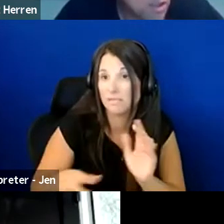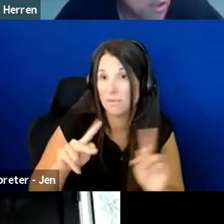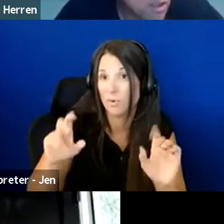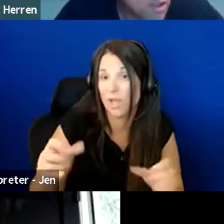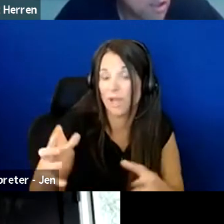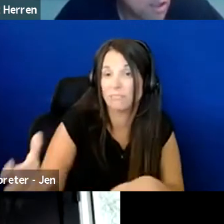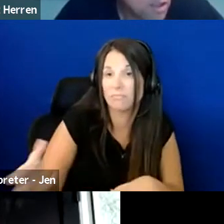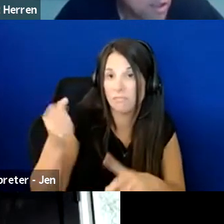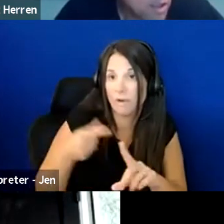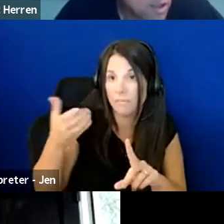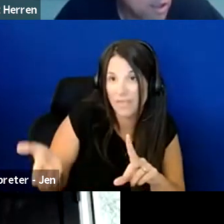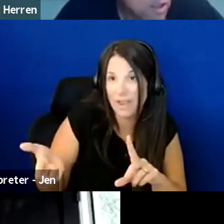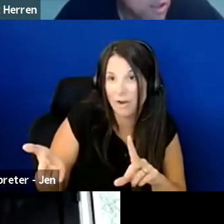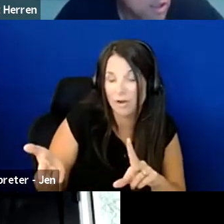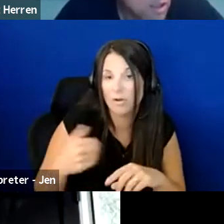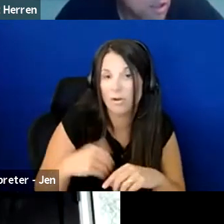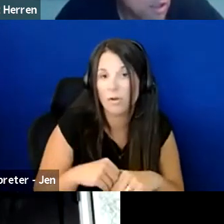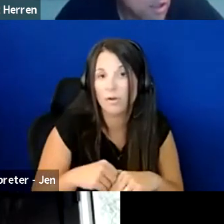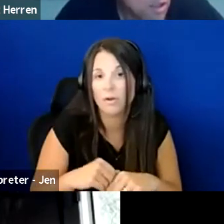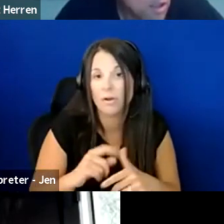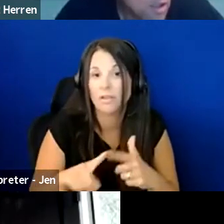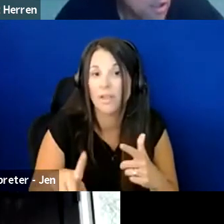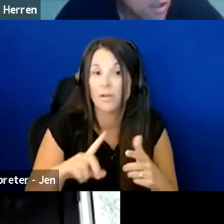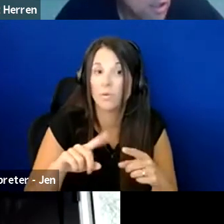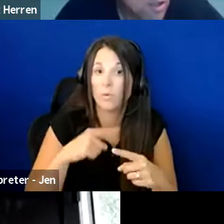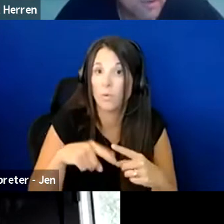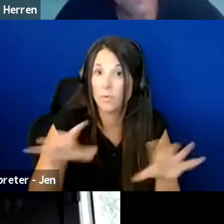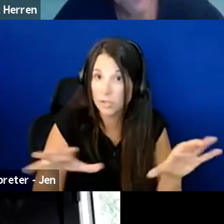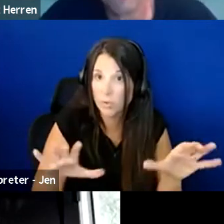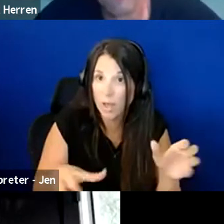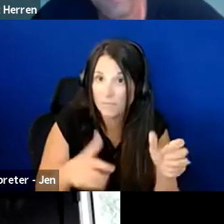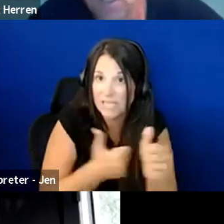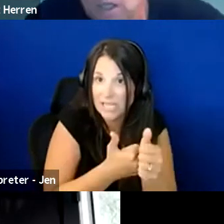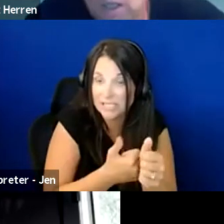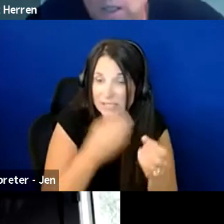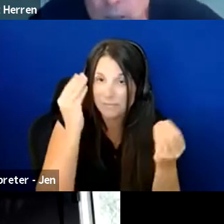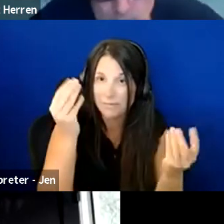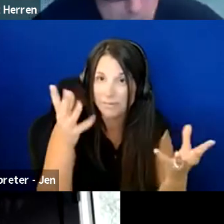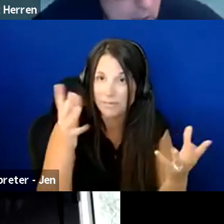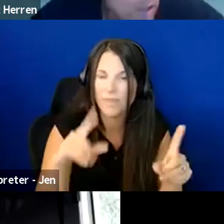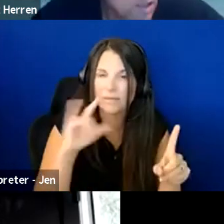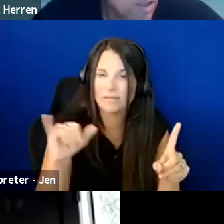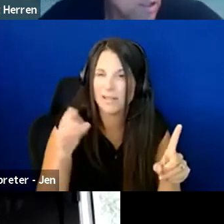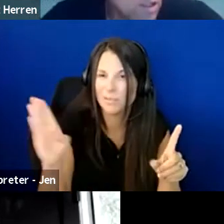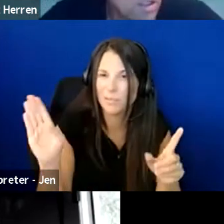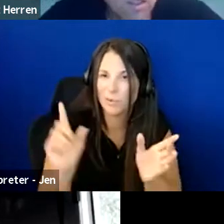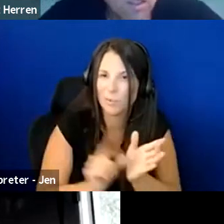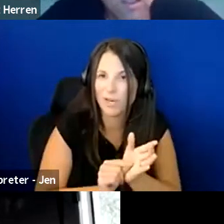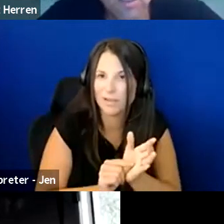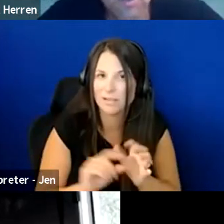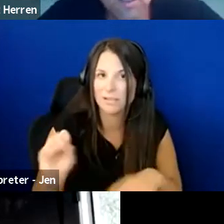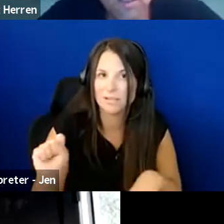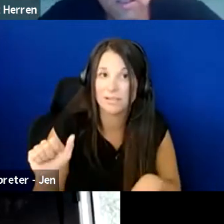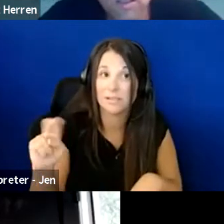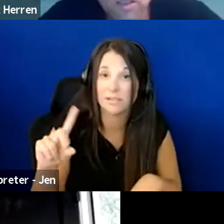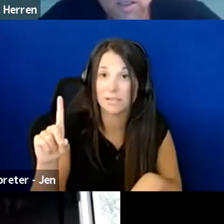Canvas Commons. And then when we do updates, it's kind of like a blueprint sandbox. So when we would do updates to that